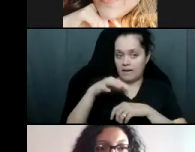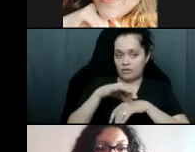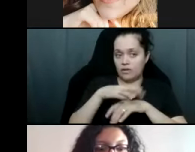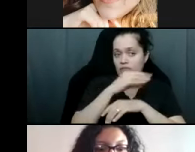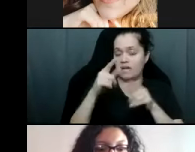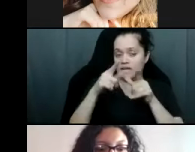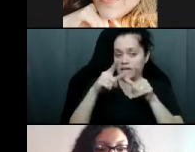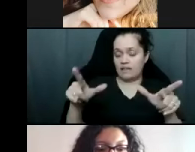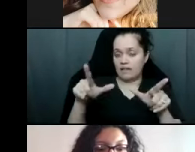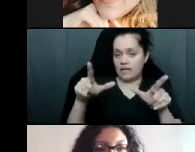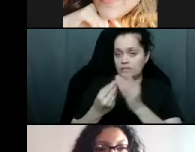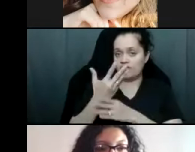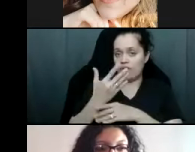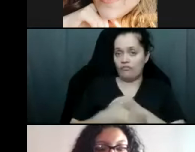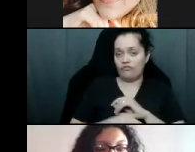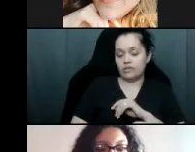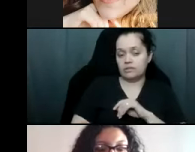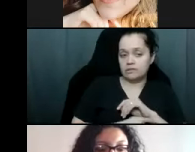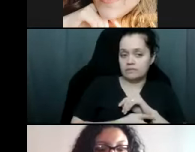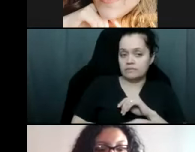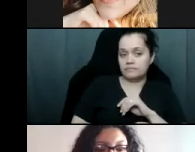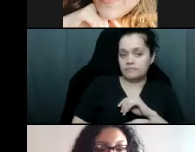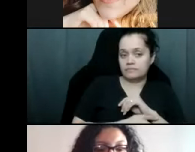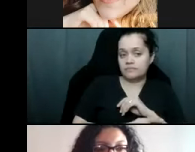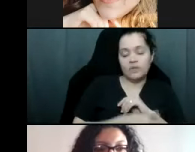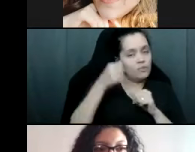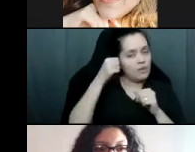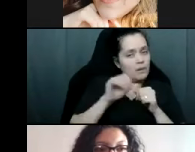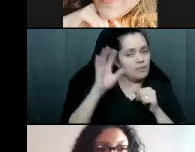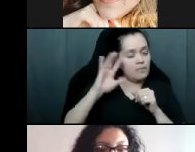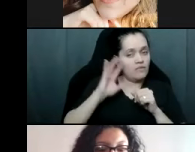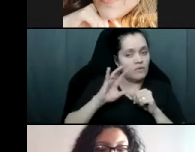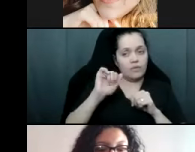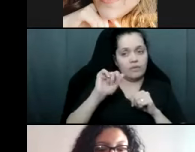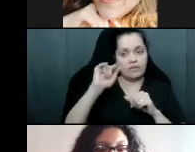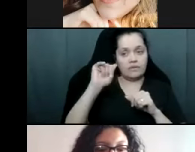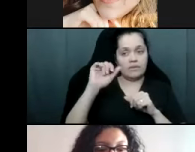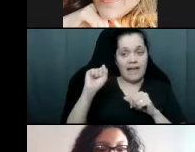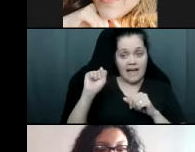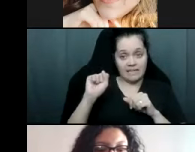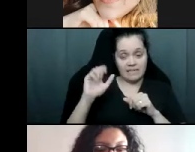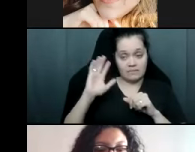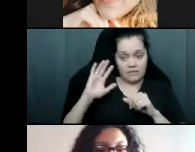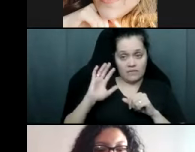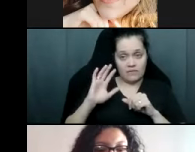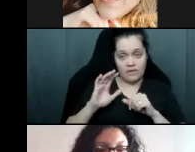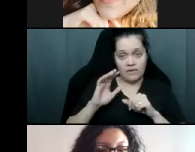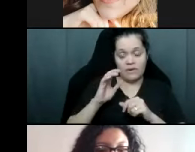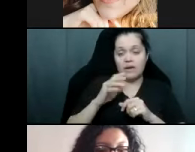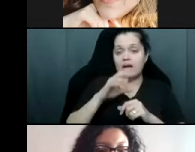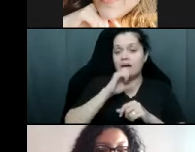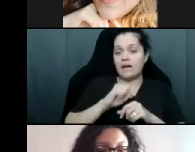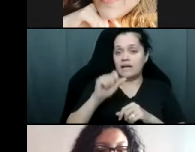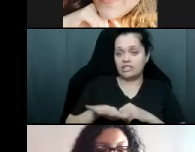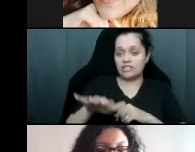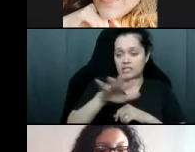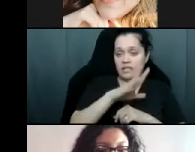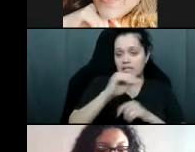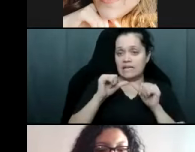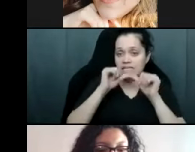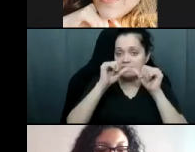Language Evolved. Remember, we had ALAS, Ancient Land and Stable,